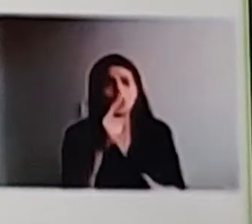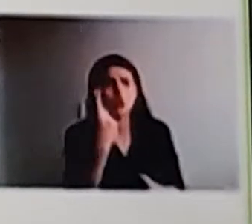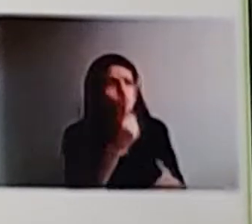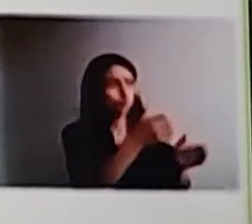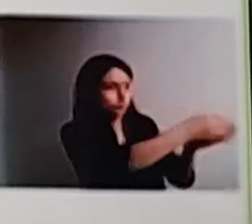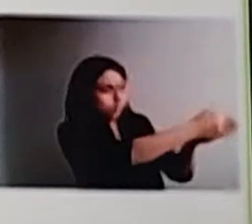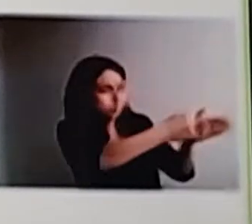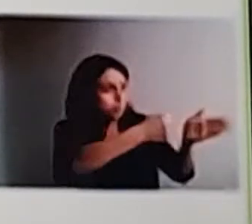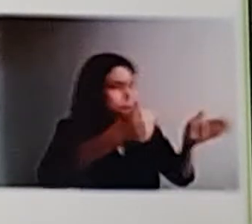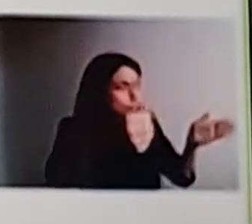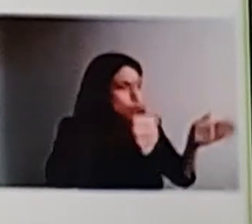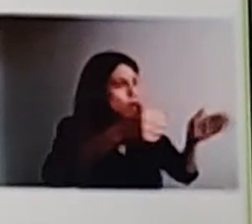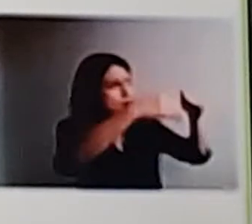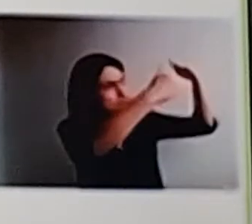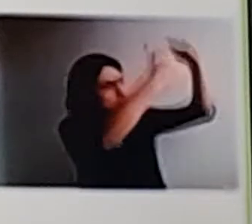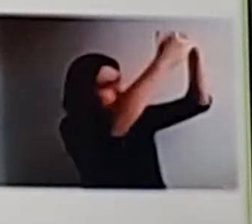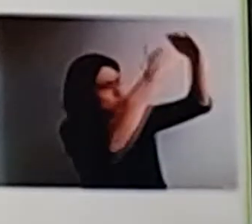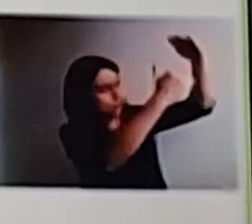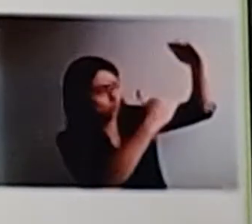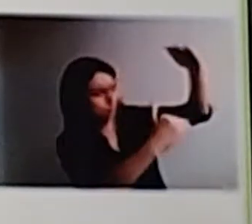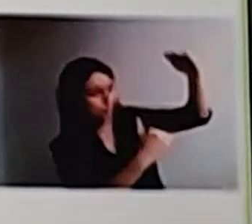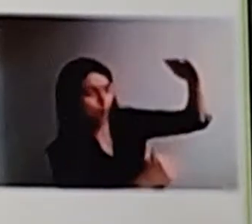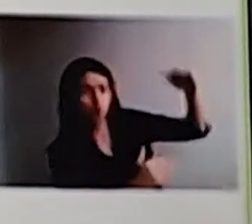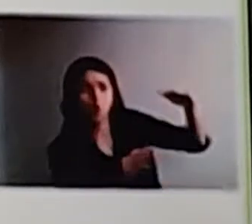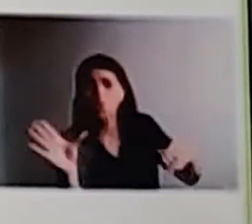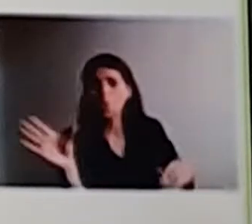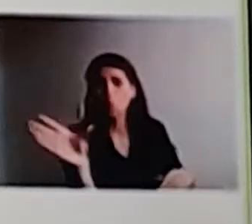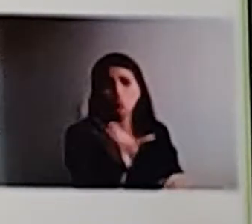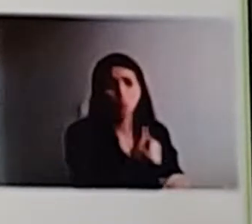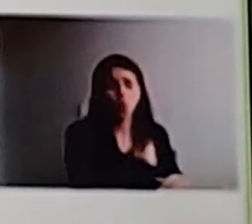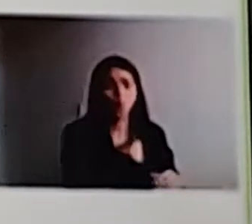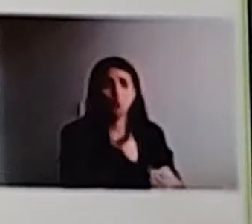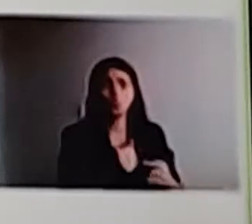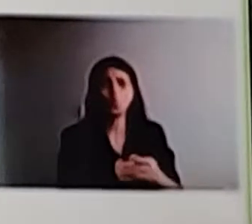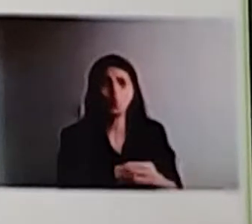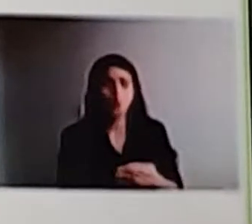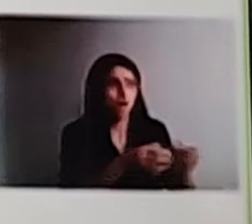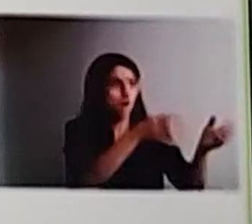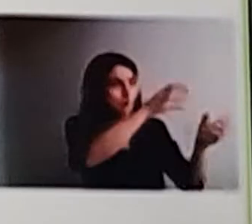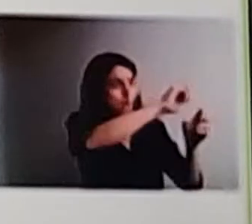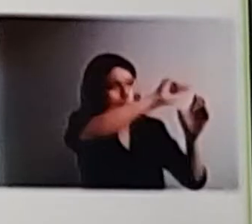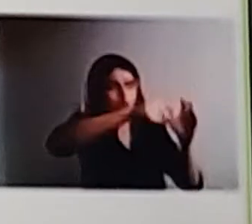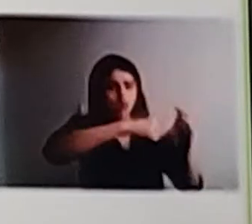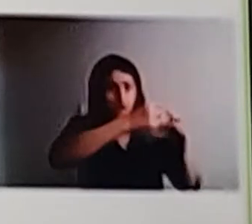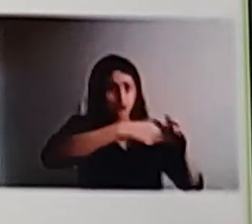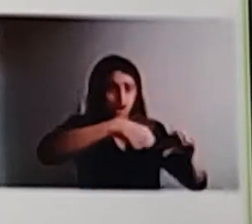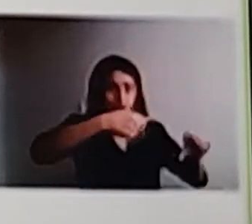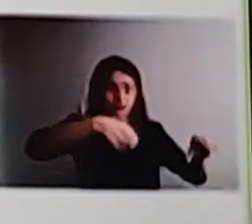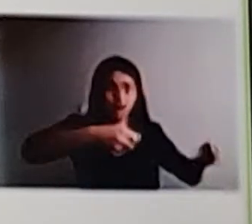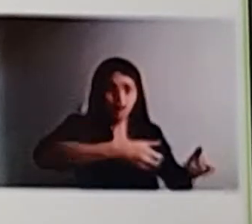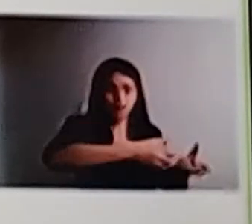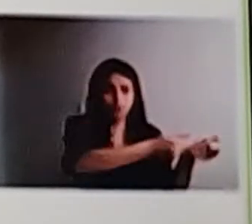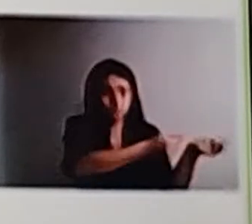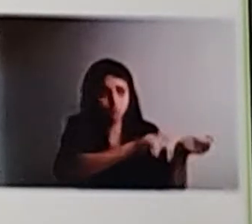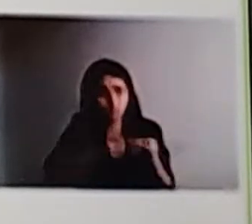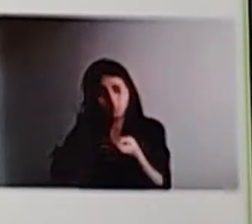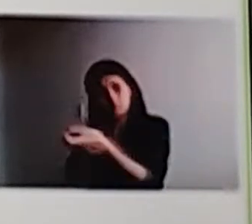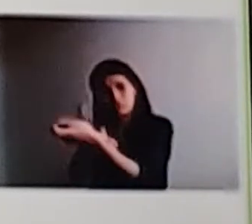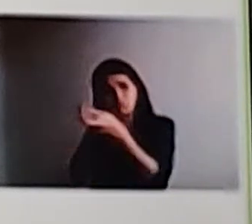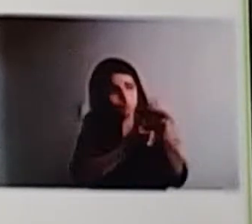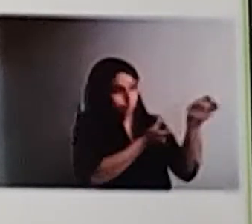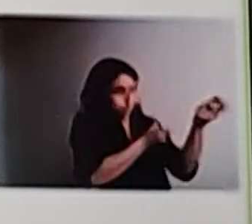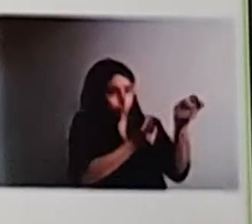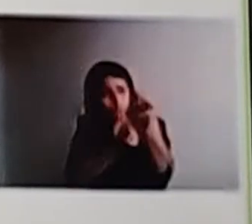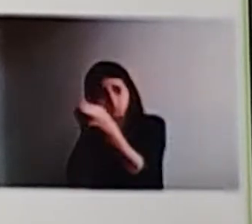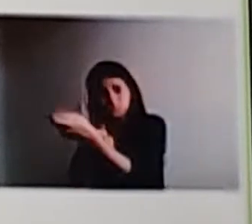wall, so it will not affect the blind people when they are walking in their stick and they will hit with